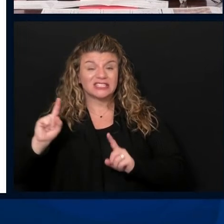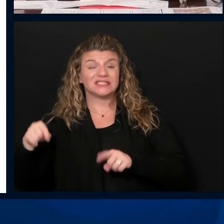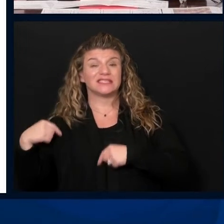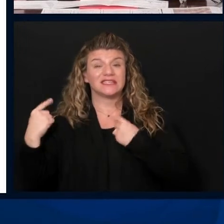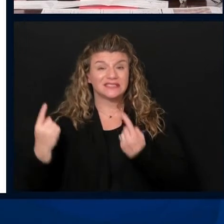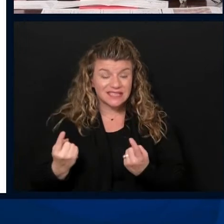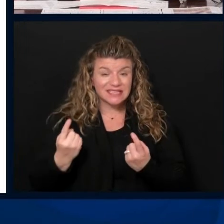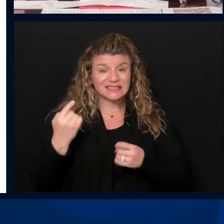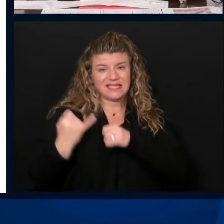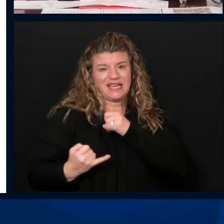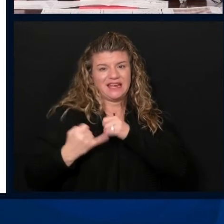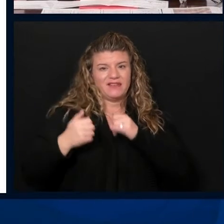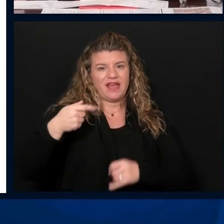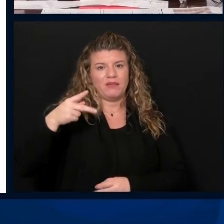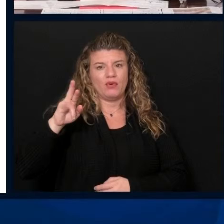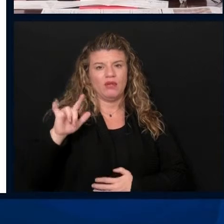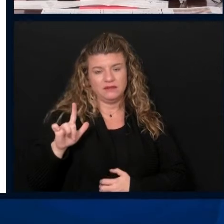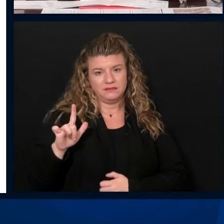been since the end of April.